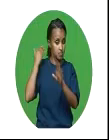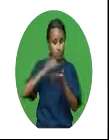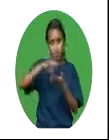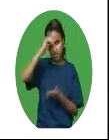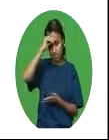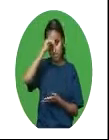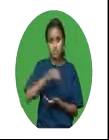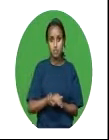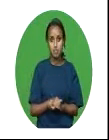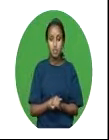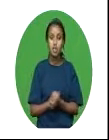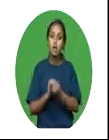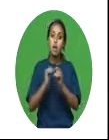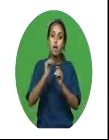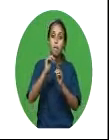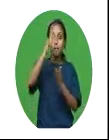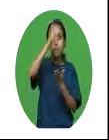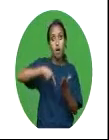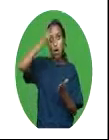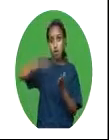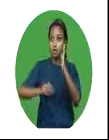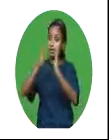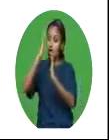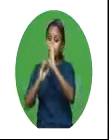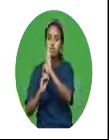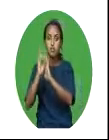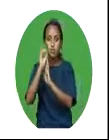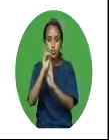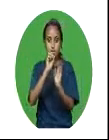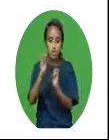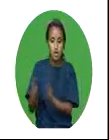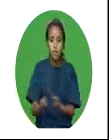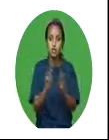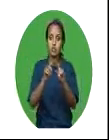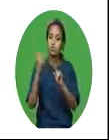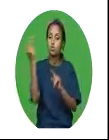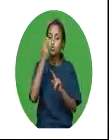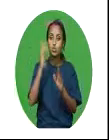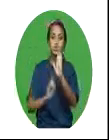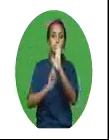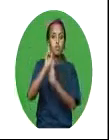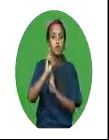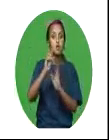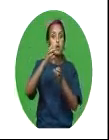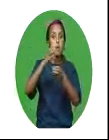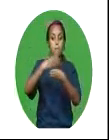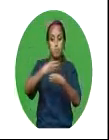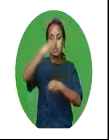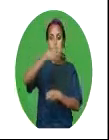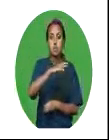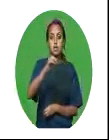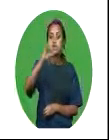usual. Parallel line development is a method used to develop prisms and